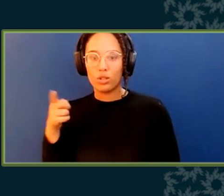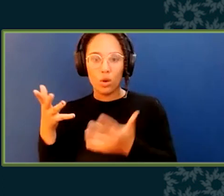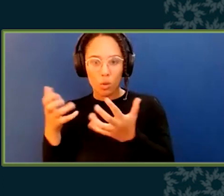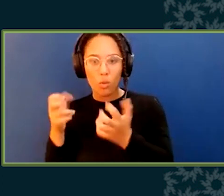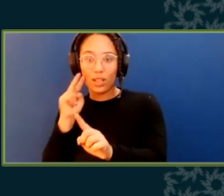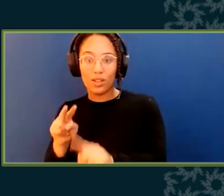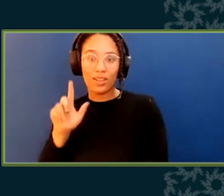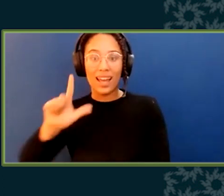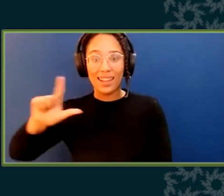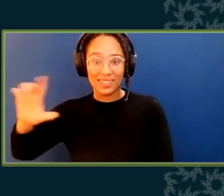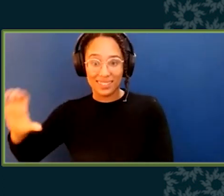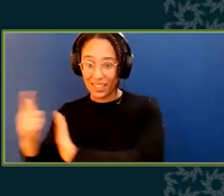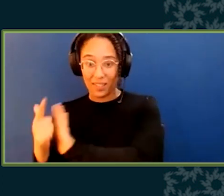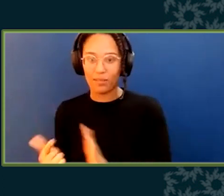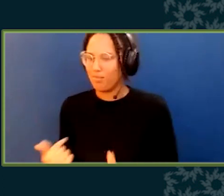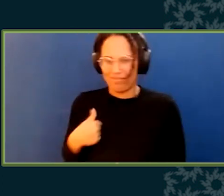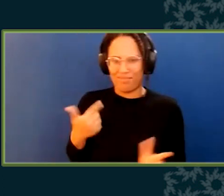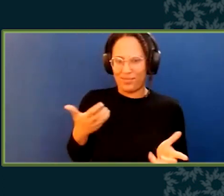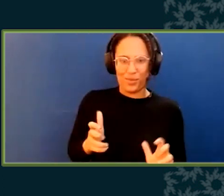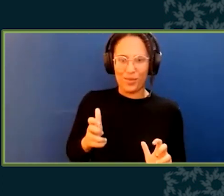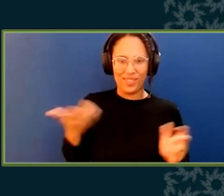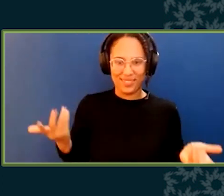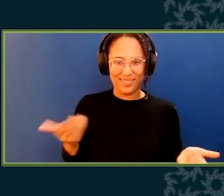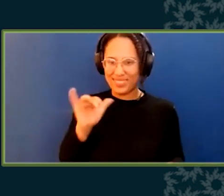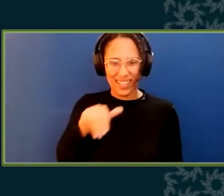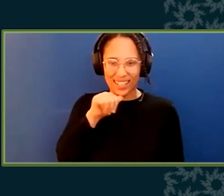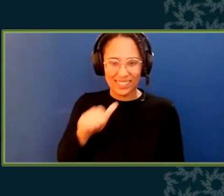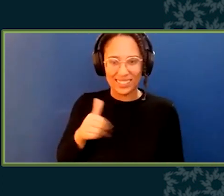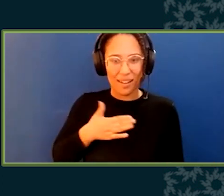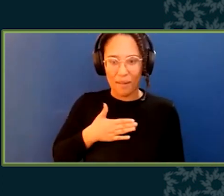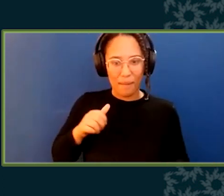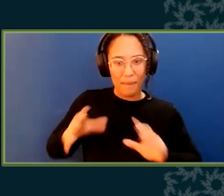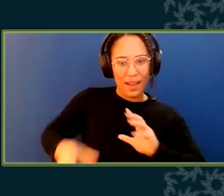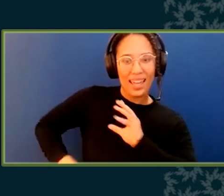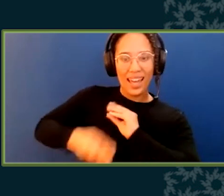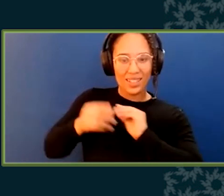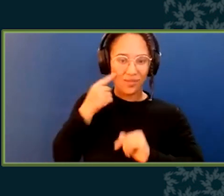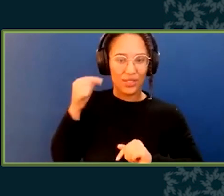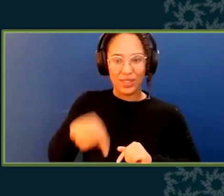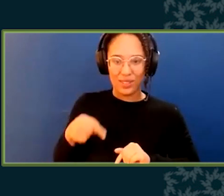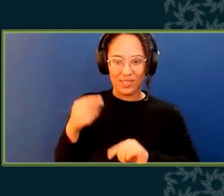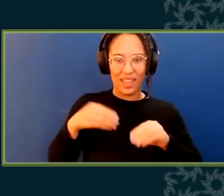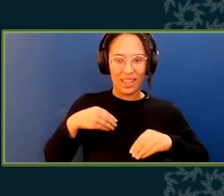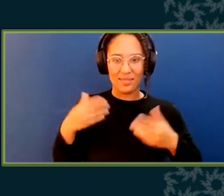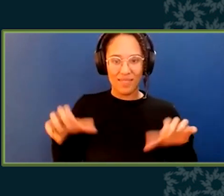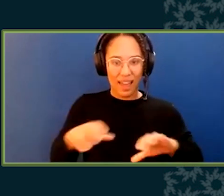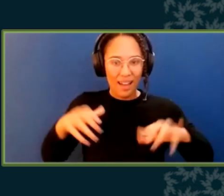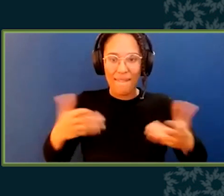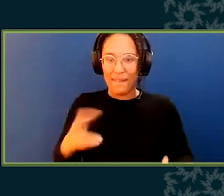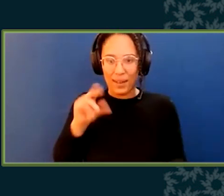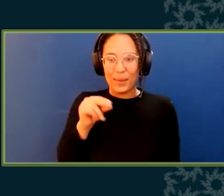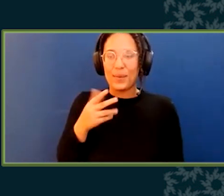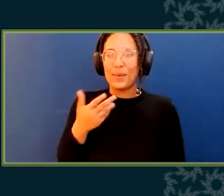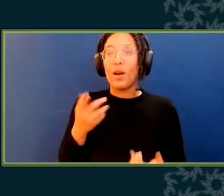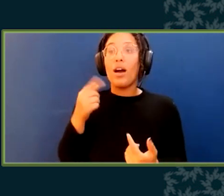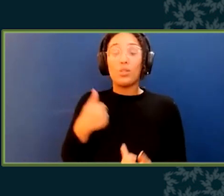don't, right? Like, that is not my contribution to this movement. And so when I like do what lights